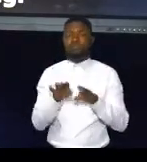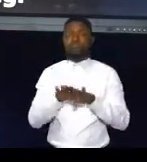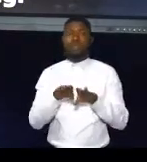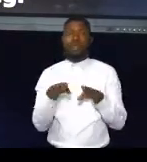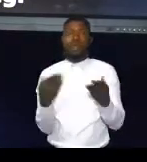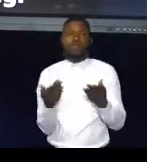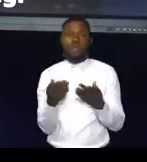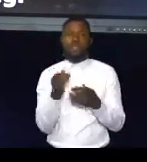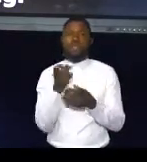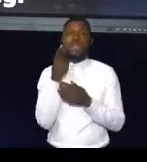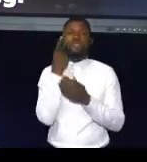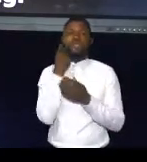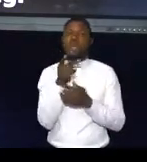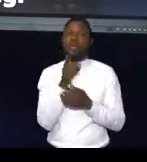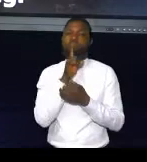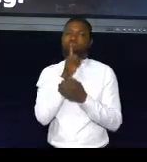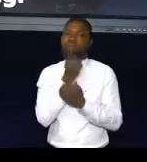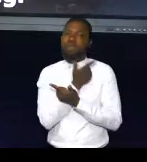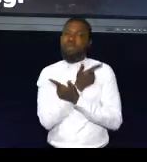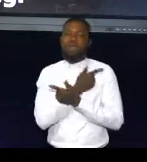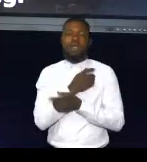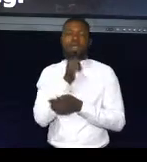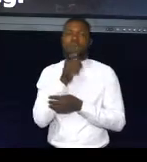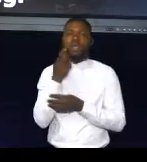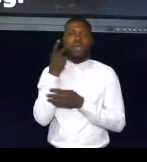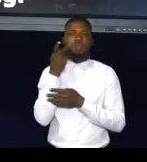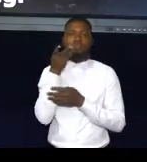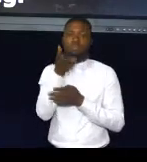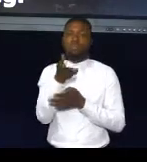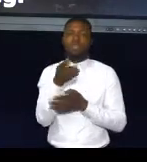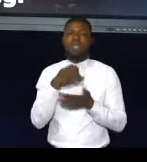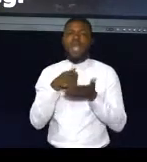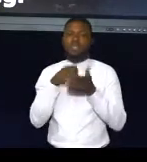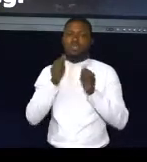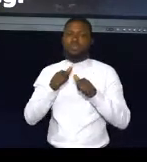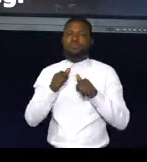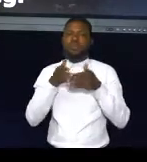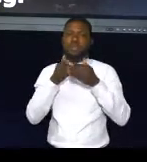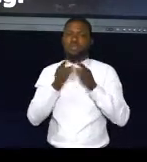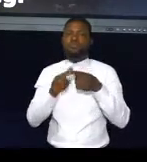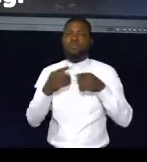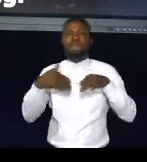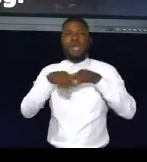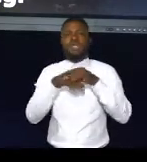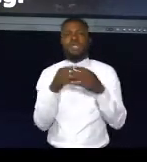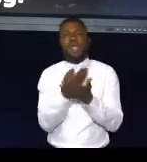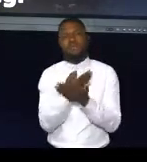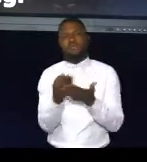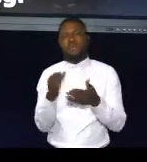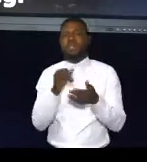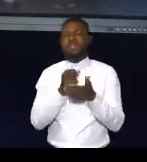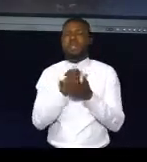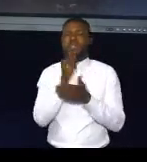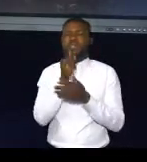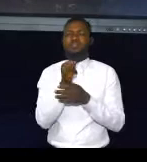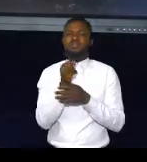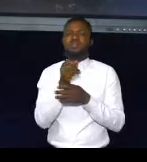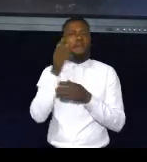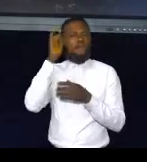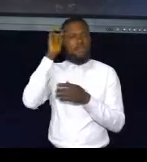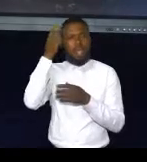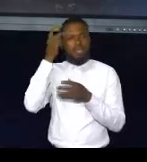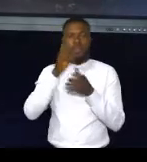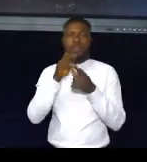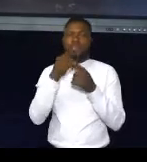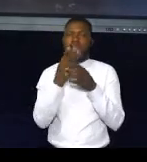they discover that they don't truly love each other, and this could lead to marital failure. That's misunderstanding or lack of